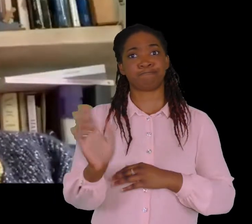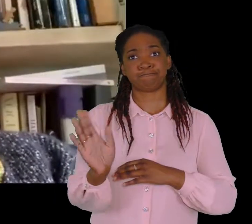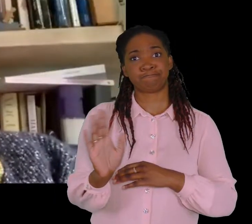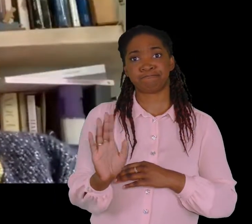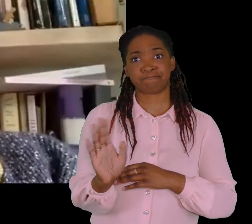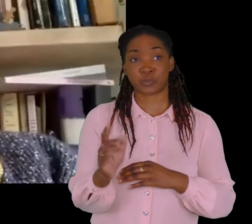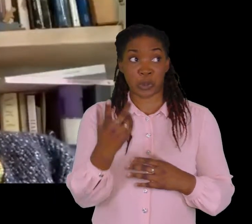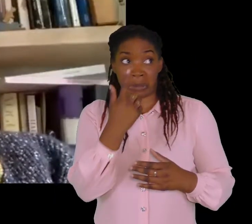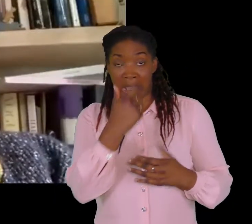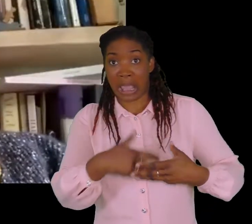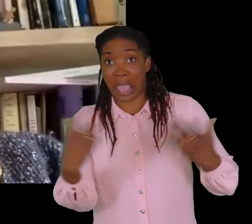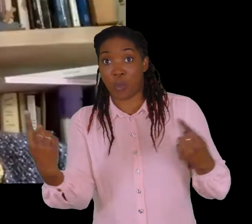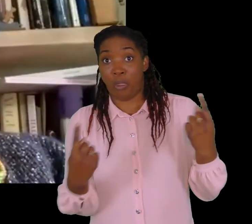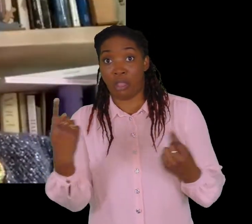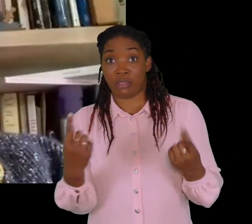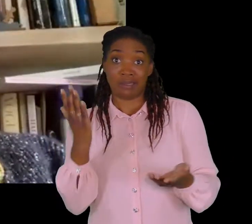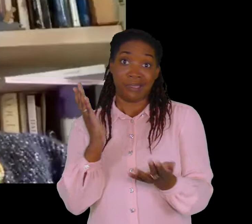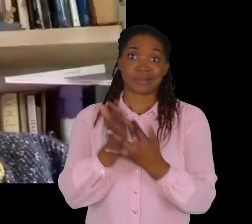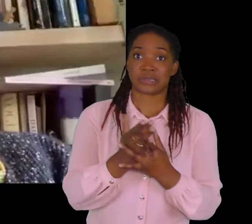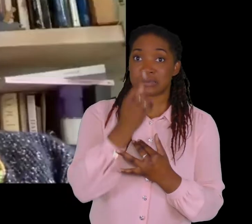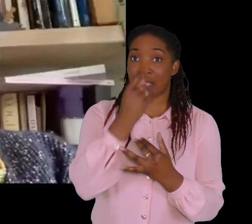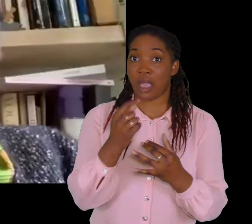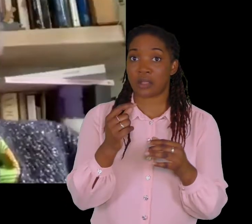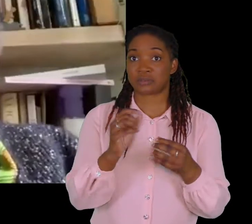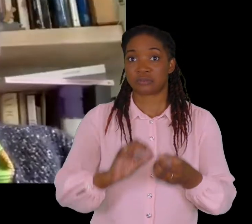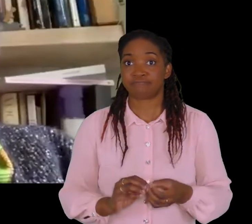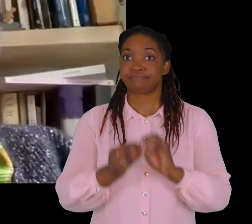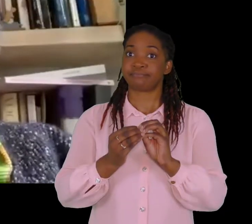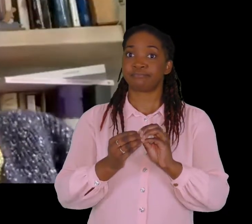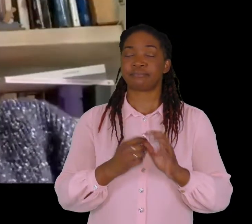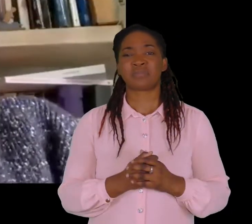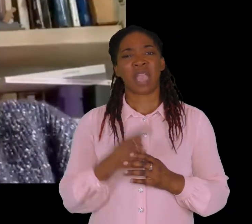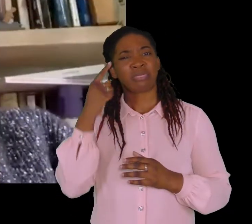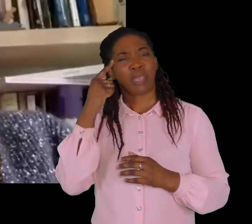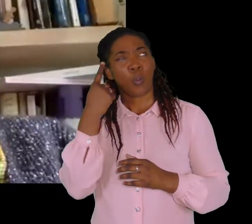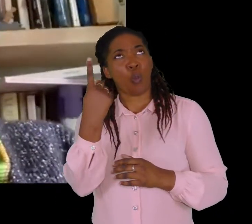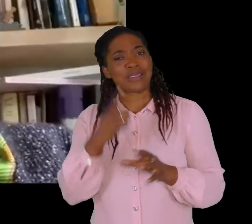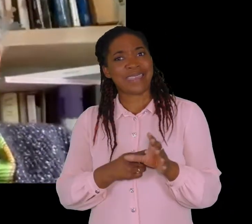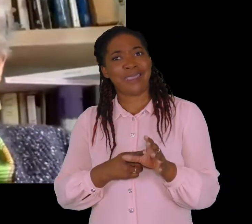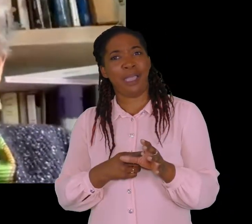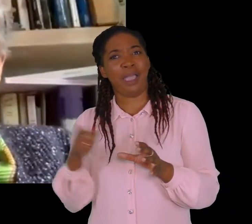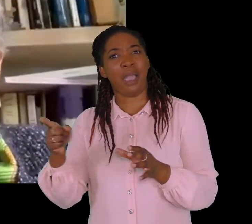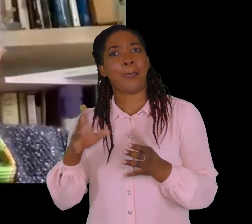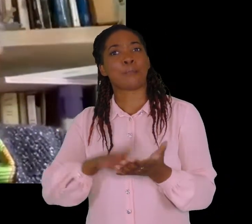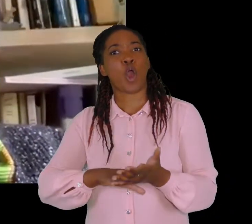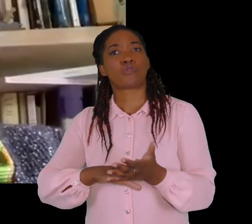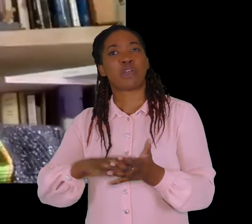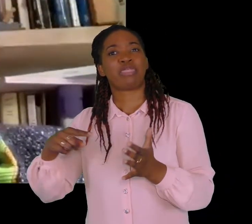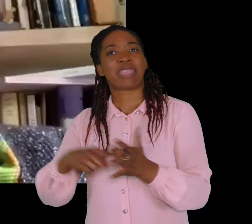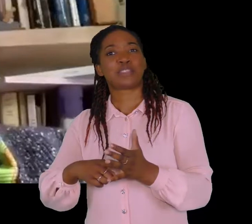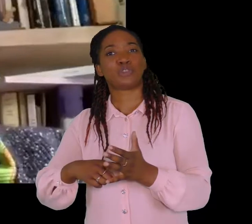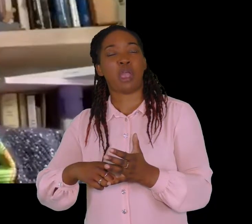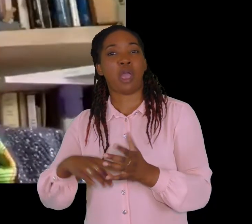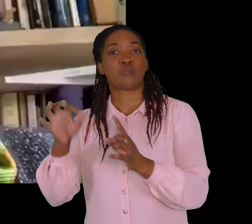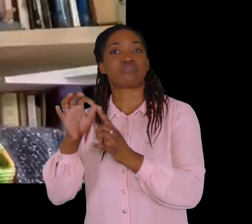but of making and creating. And granted, there was a year that Margaret Thatcher got in,